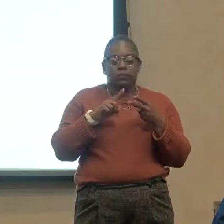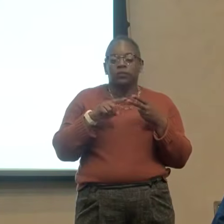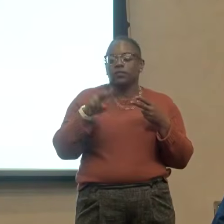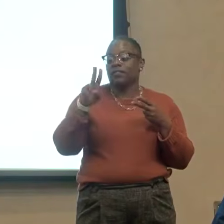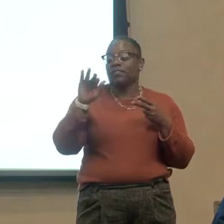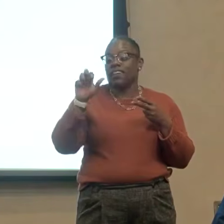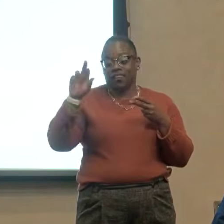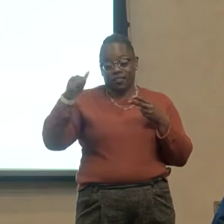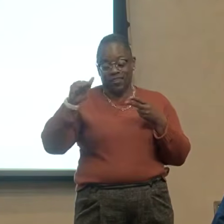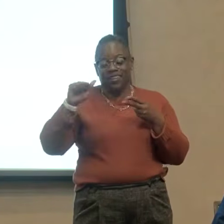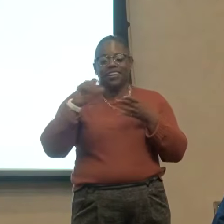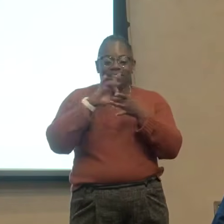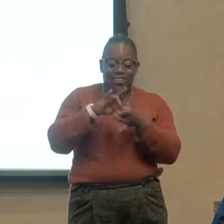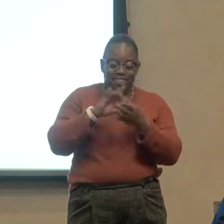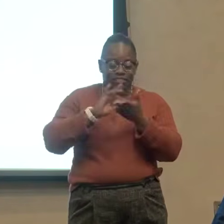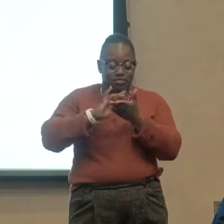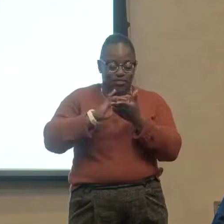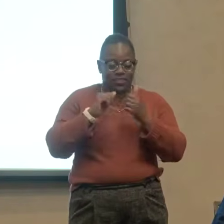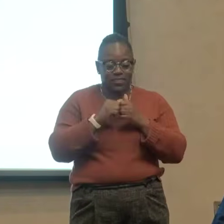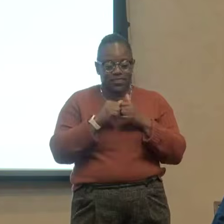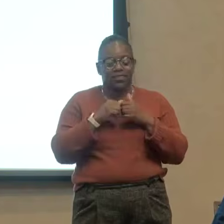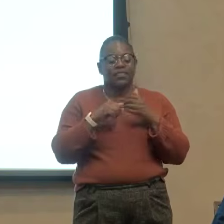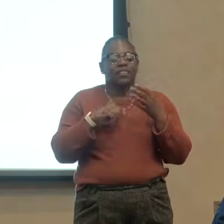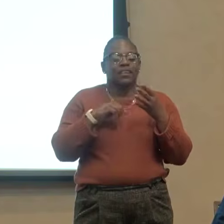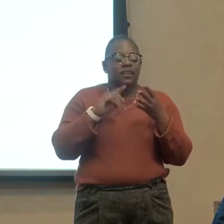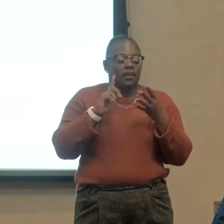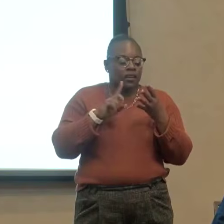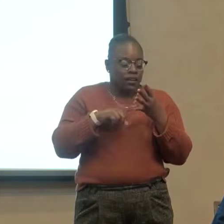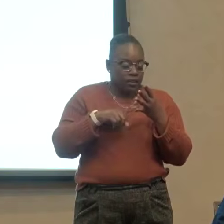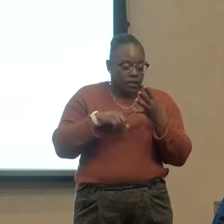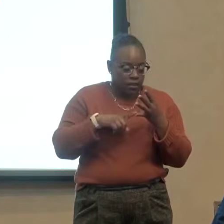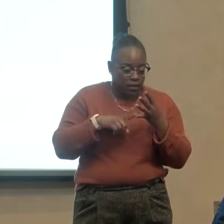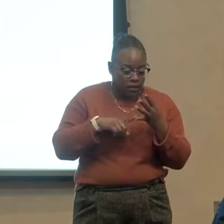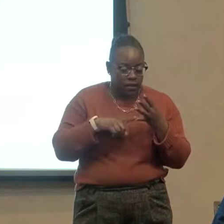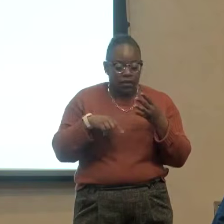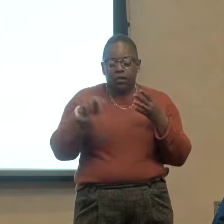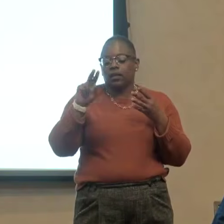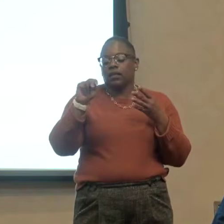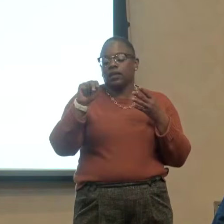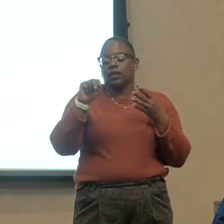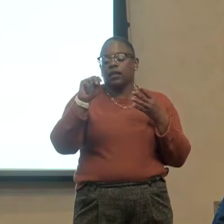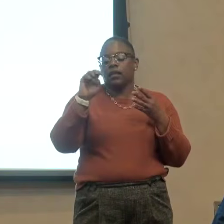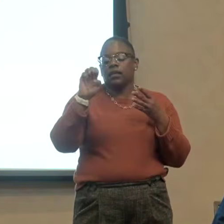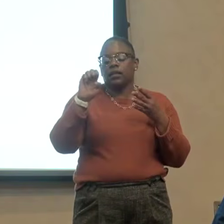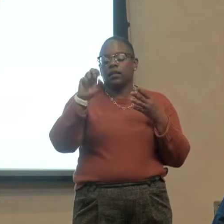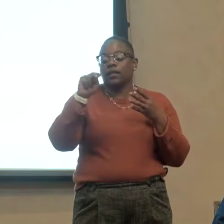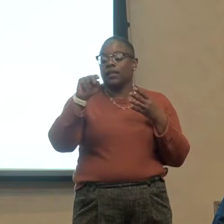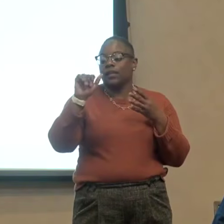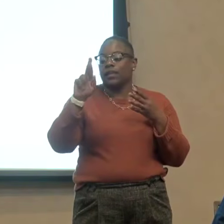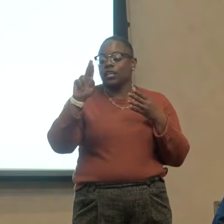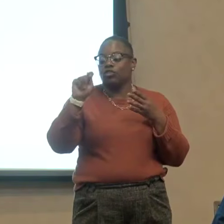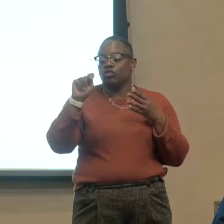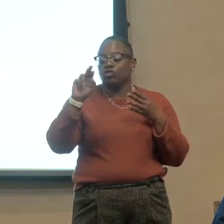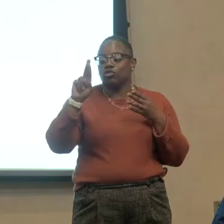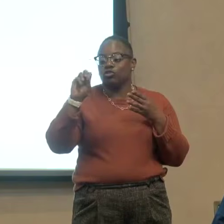Viagra-related drugs, such as sildenafil. We can use nitroglycerin as a topical, as a